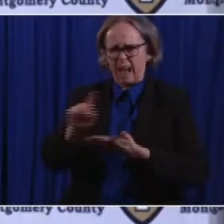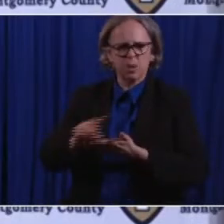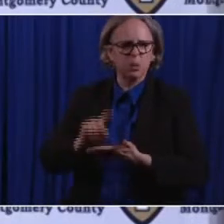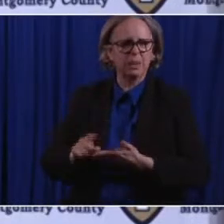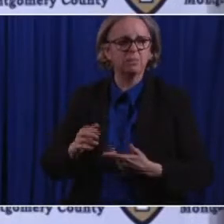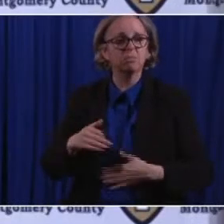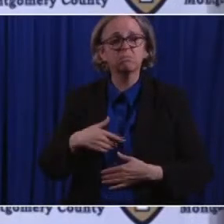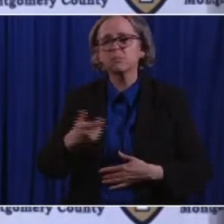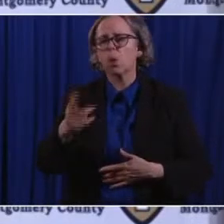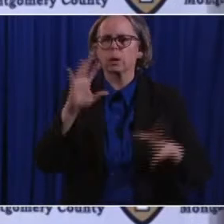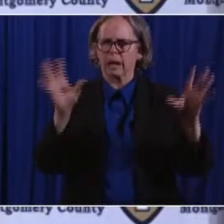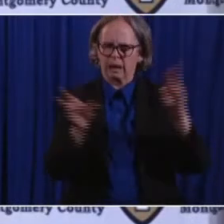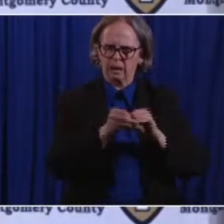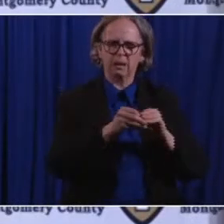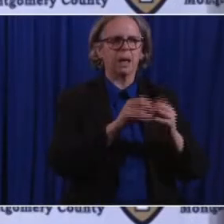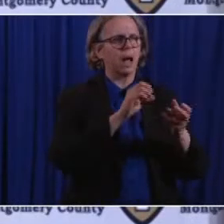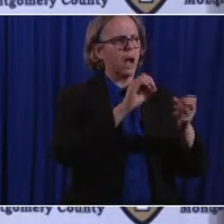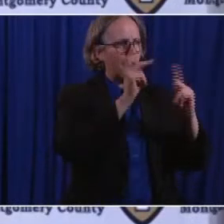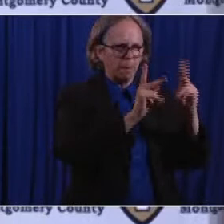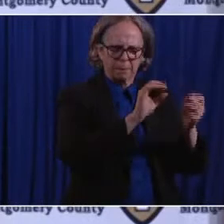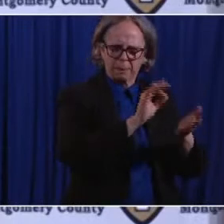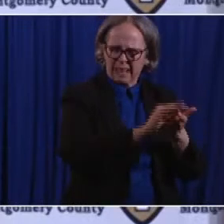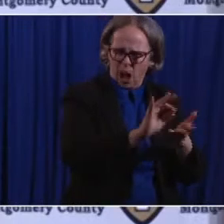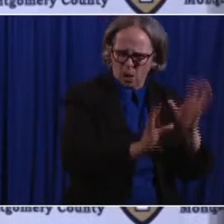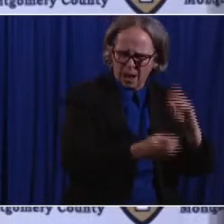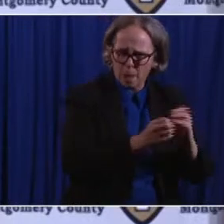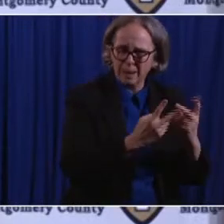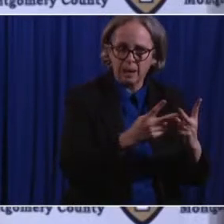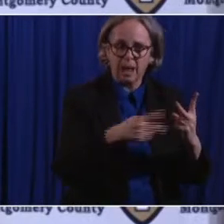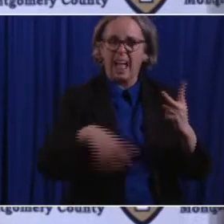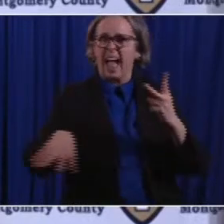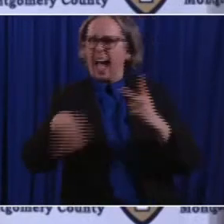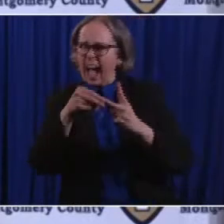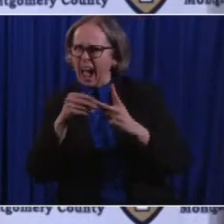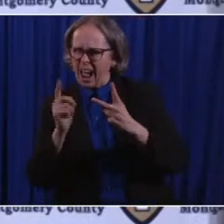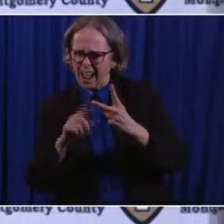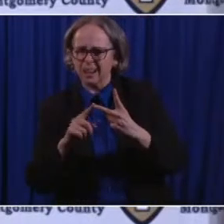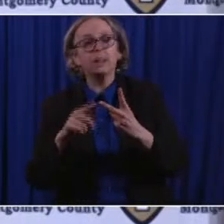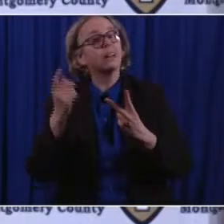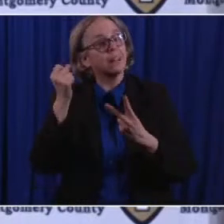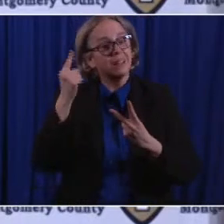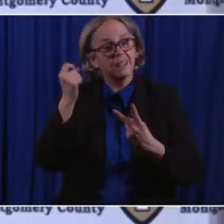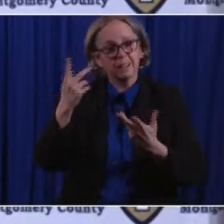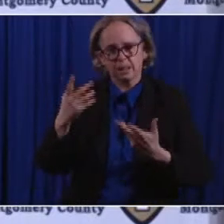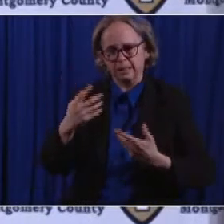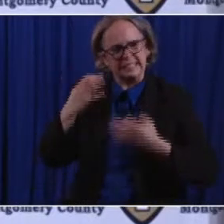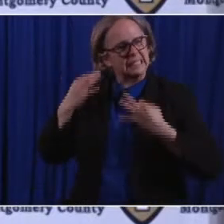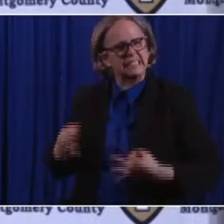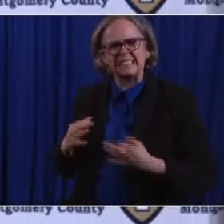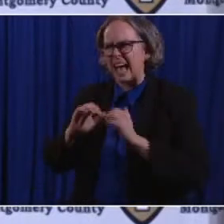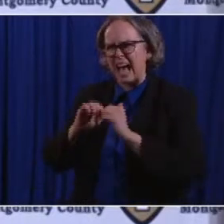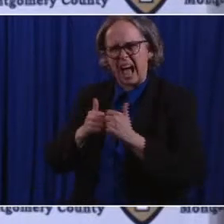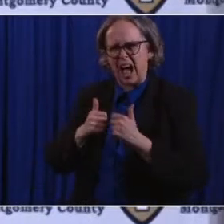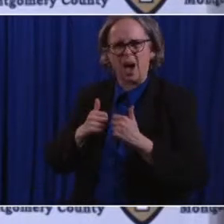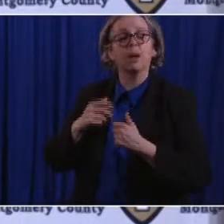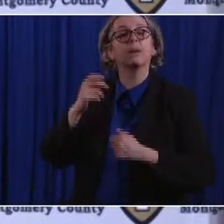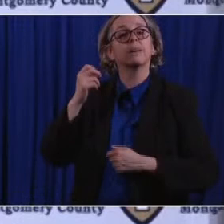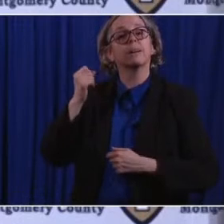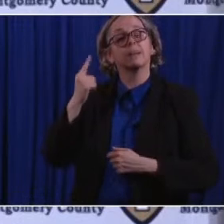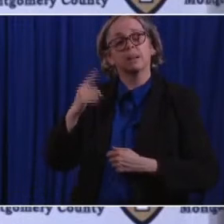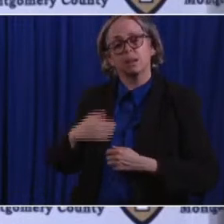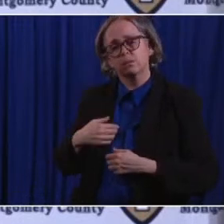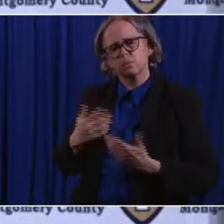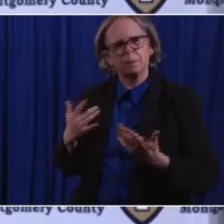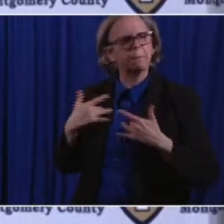the demand is greatest, but the third thing that we will look at is where we are seeing